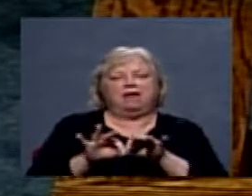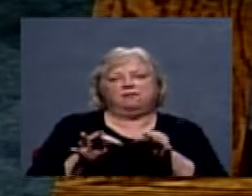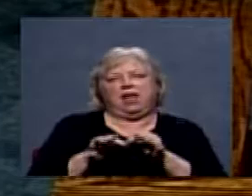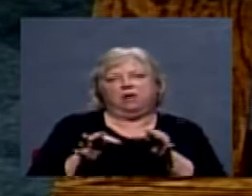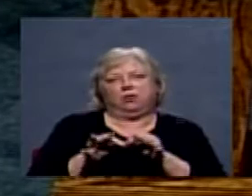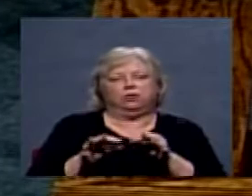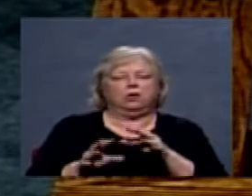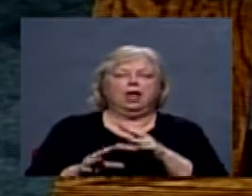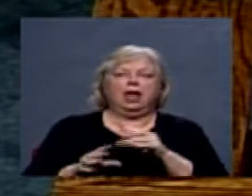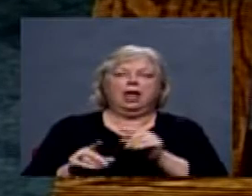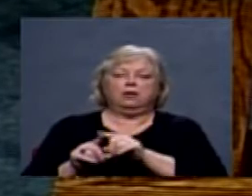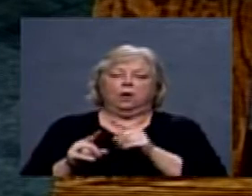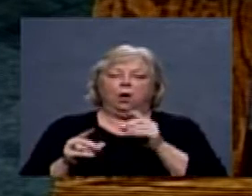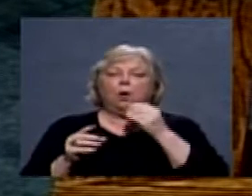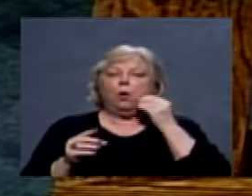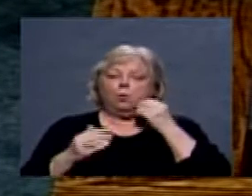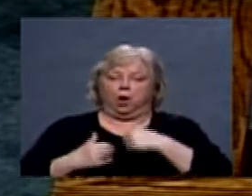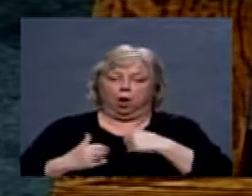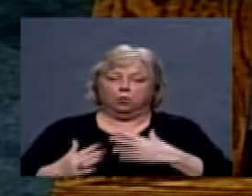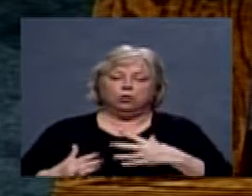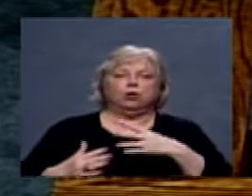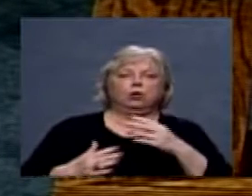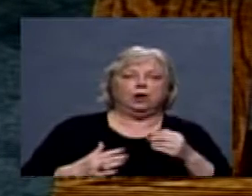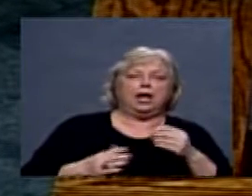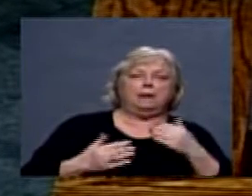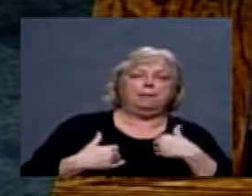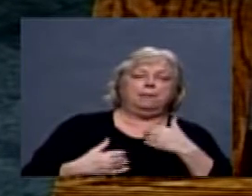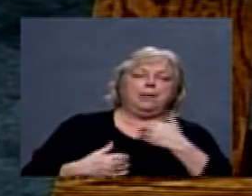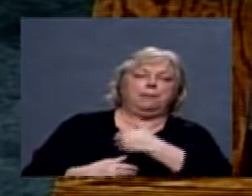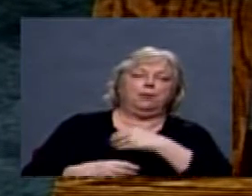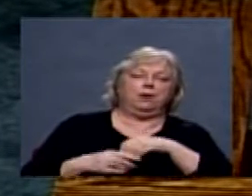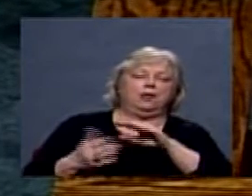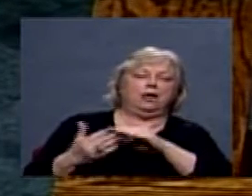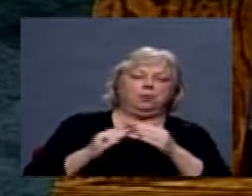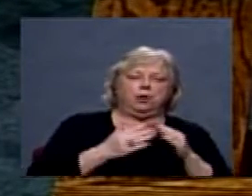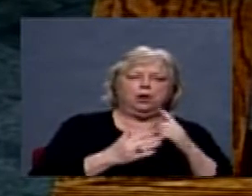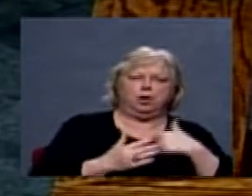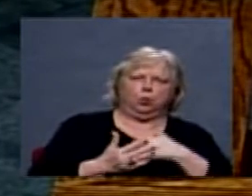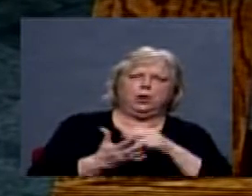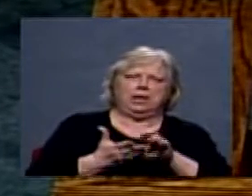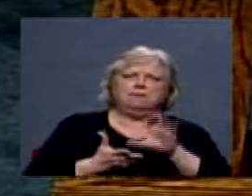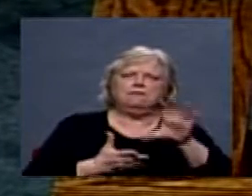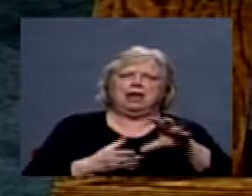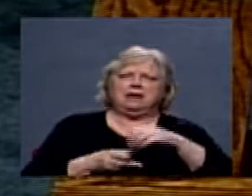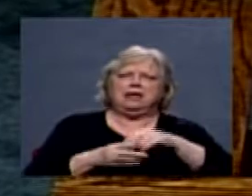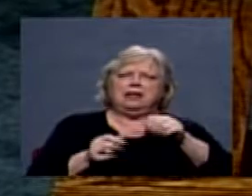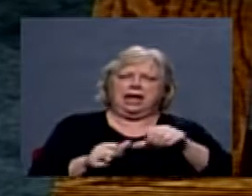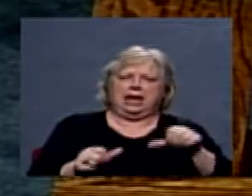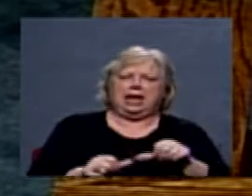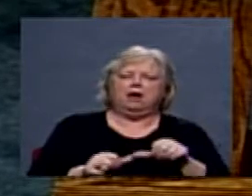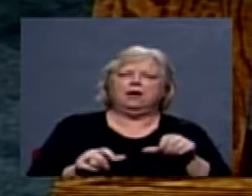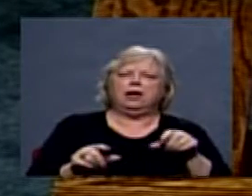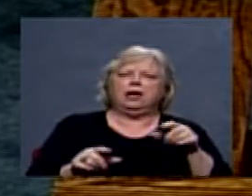as a community, we invested in this property based on the condition of the area being zoned as an R2.